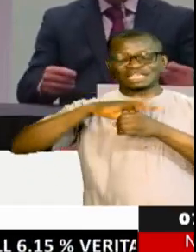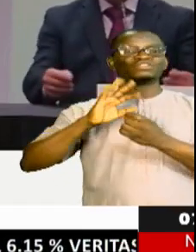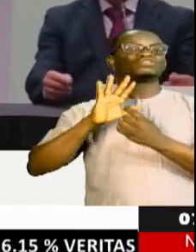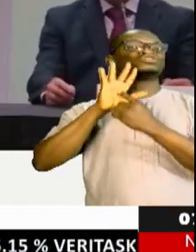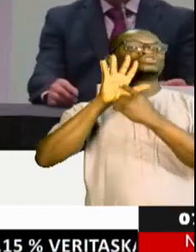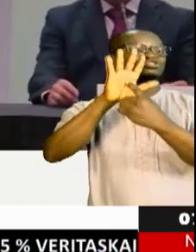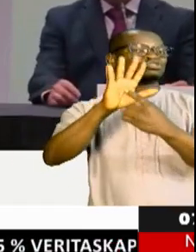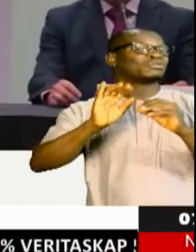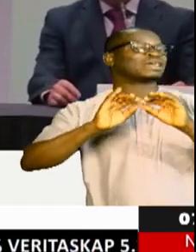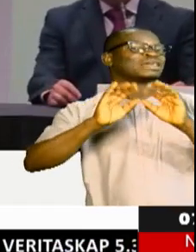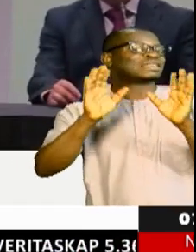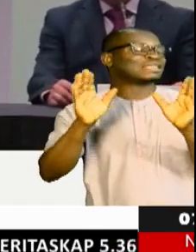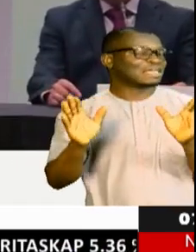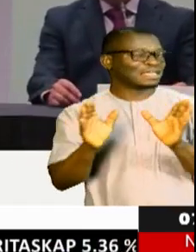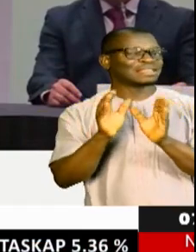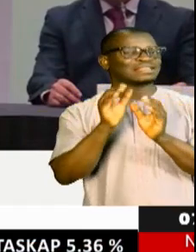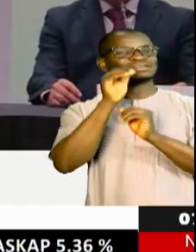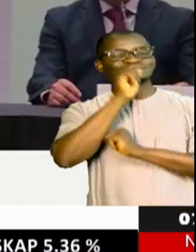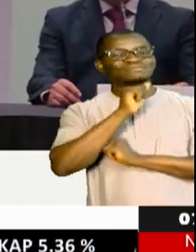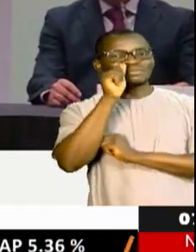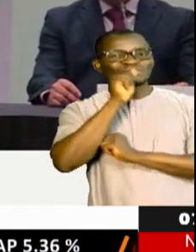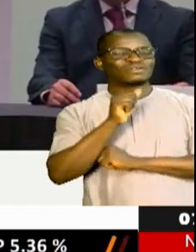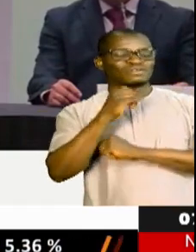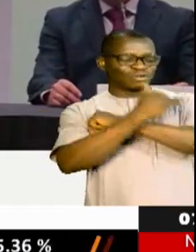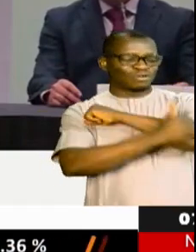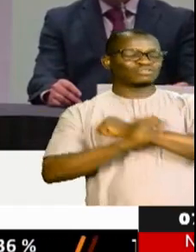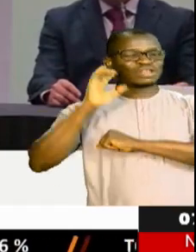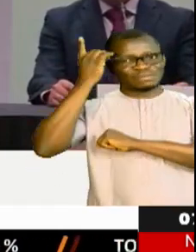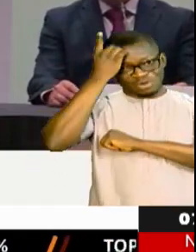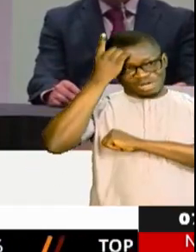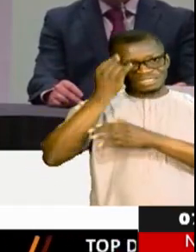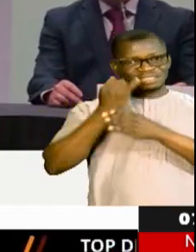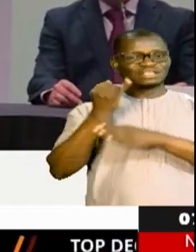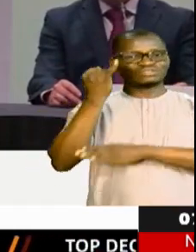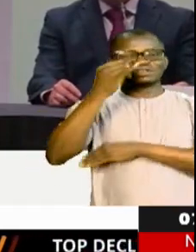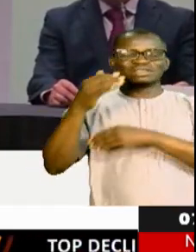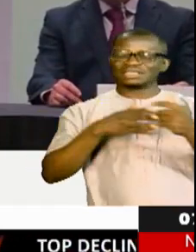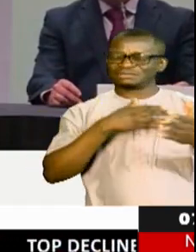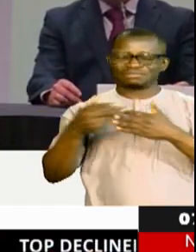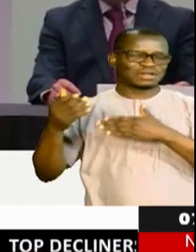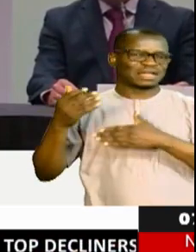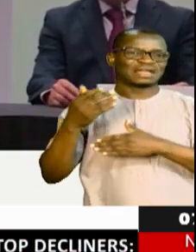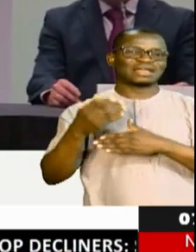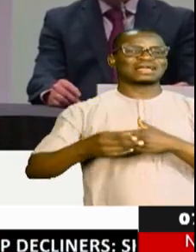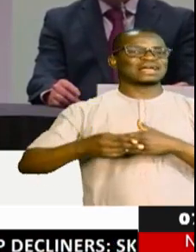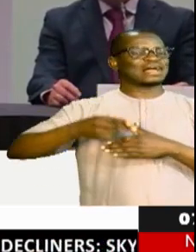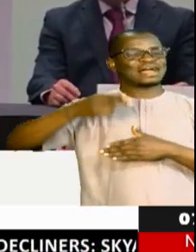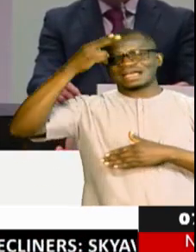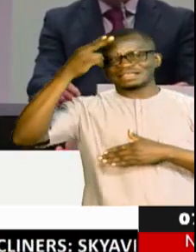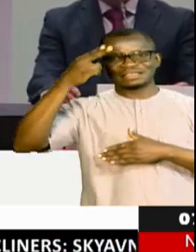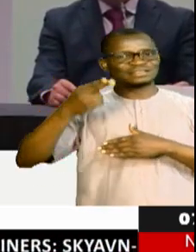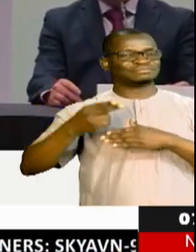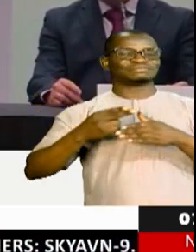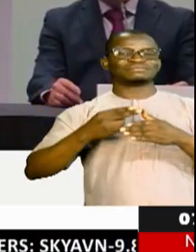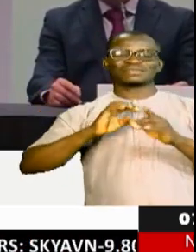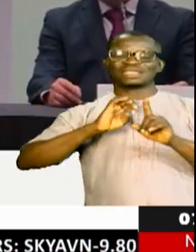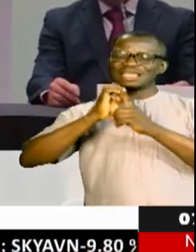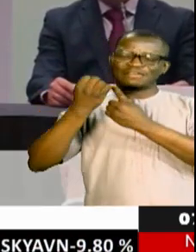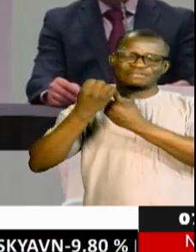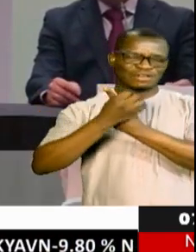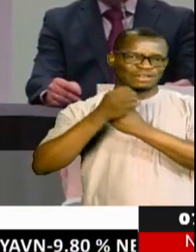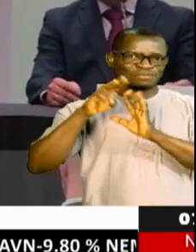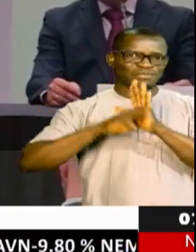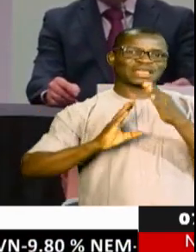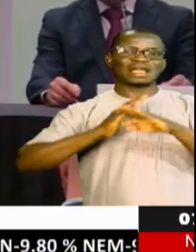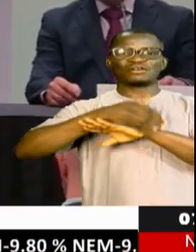demonstrated the resilience of the country's democratic institutions, despite the highly polarized environment across the